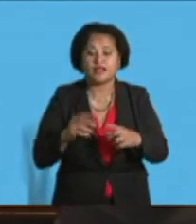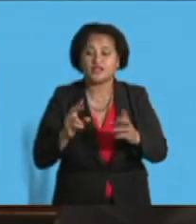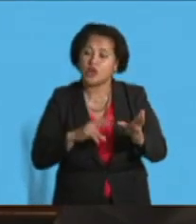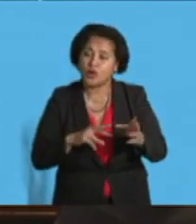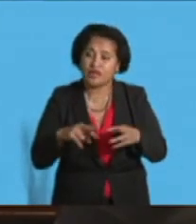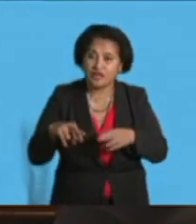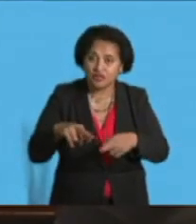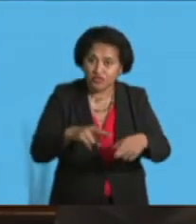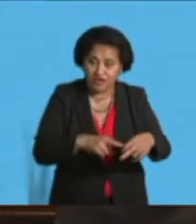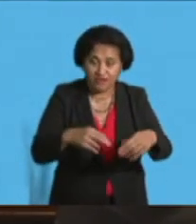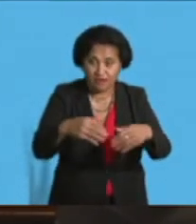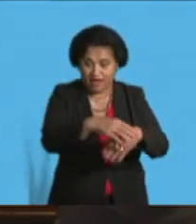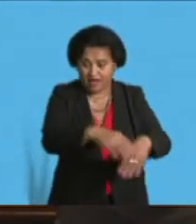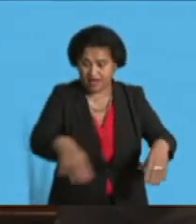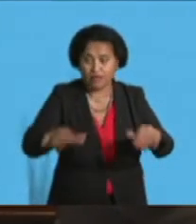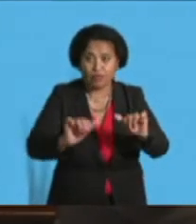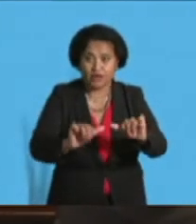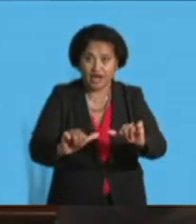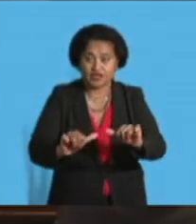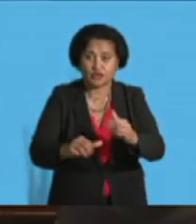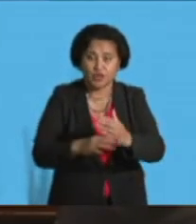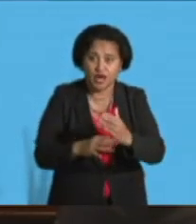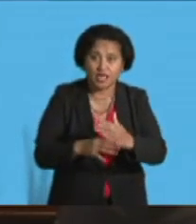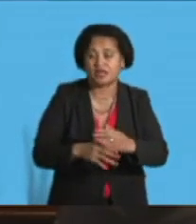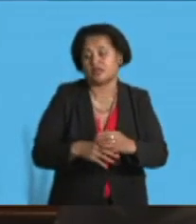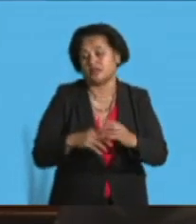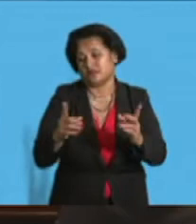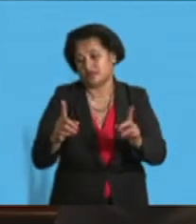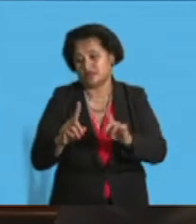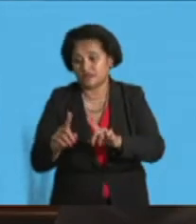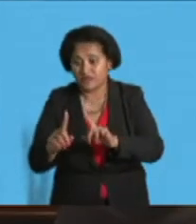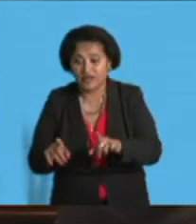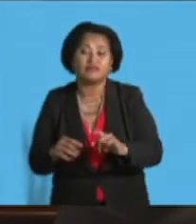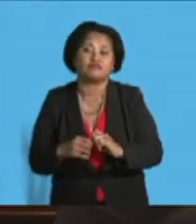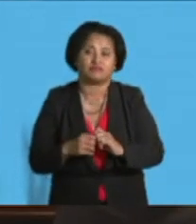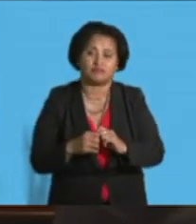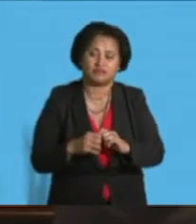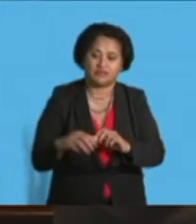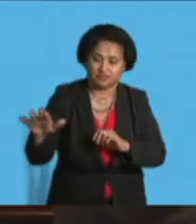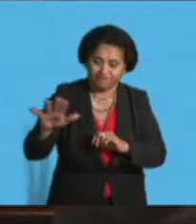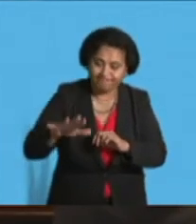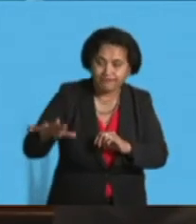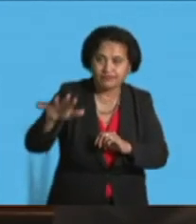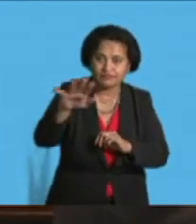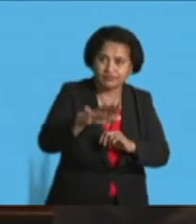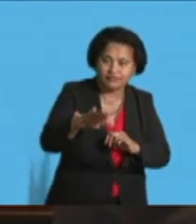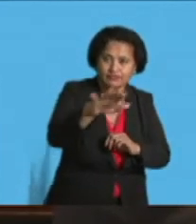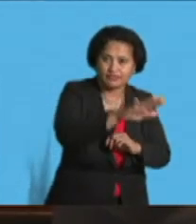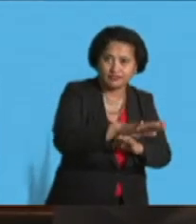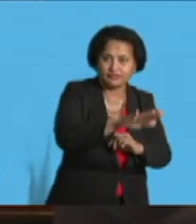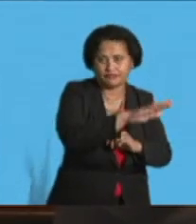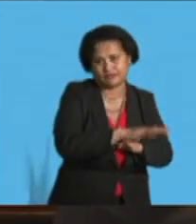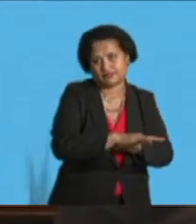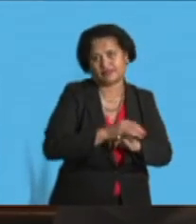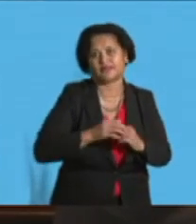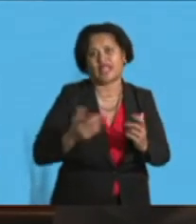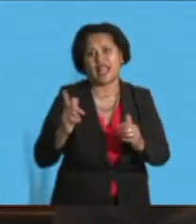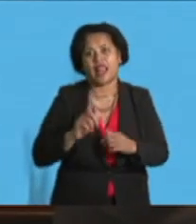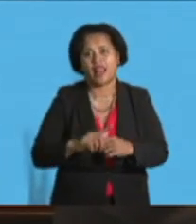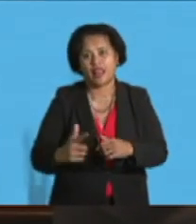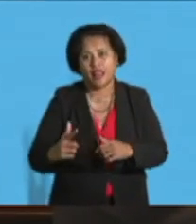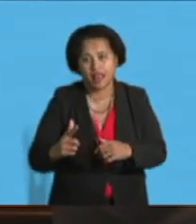we will be undertaking at Mataningara Bank, Sabu Village Bank, Naikeli Village, Courthouse Bank protection in